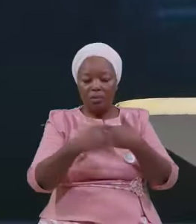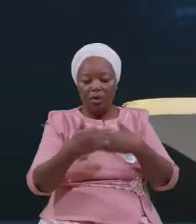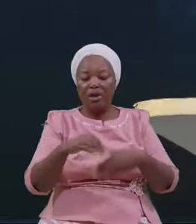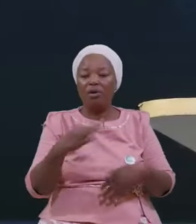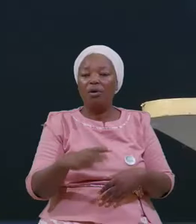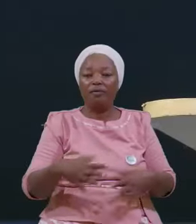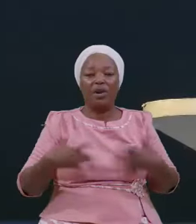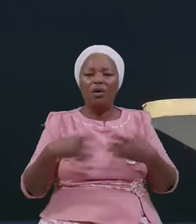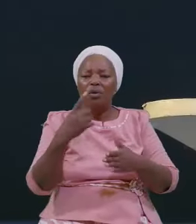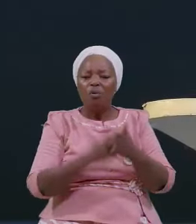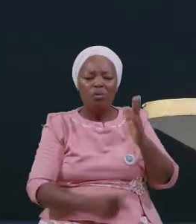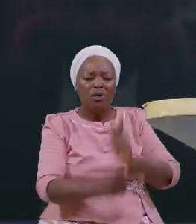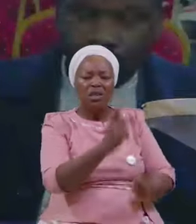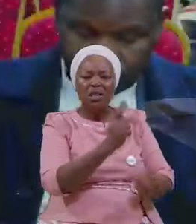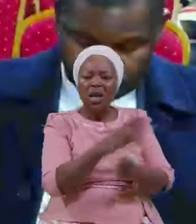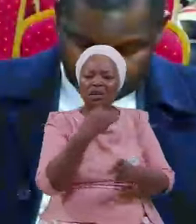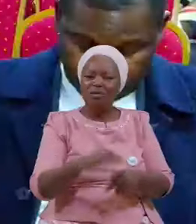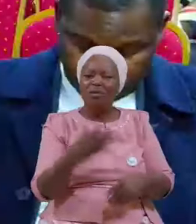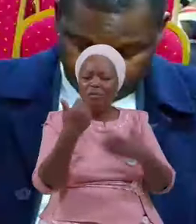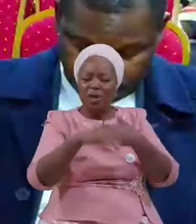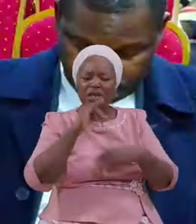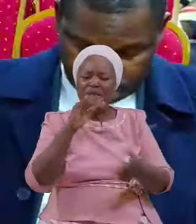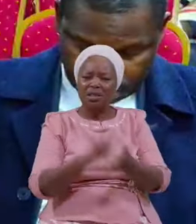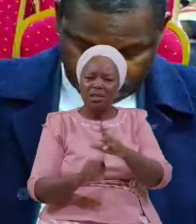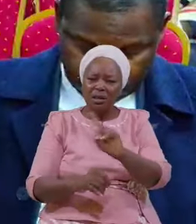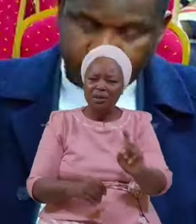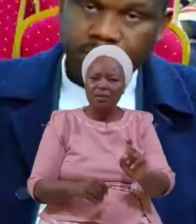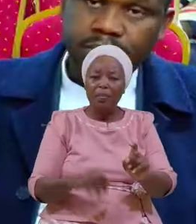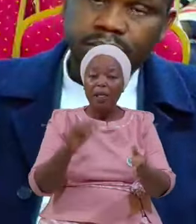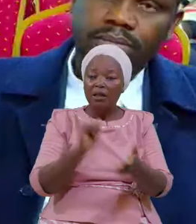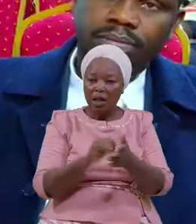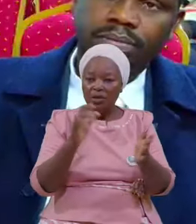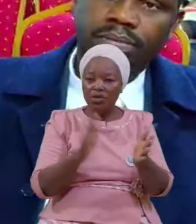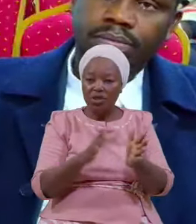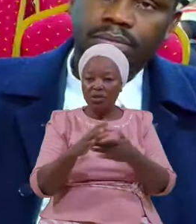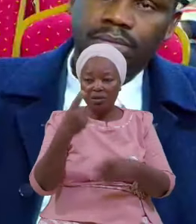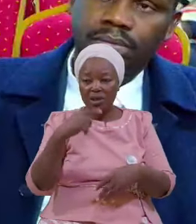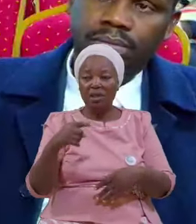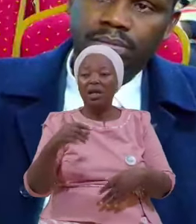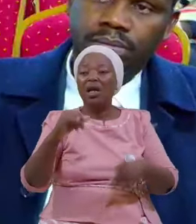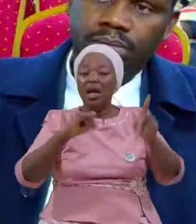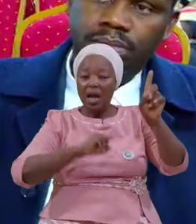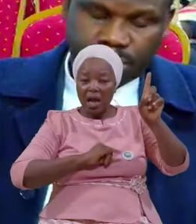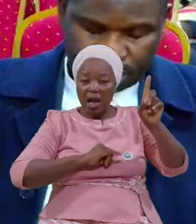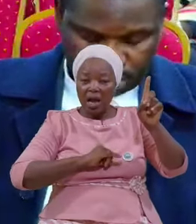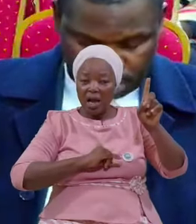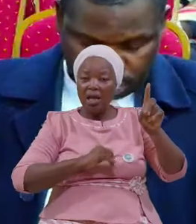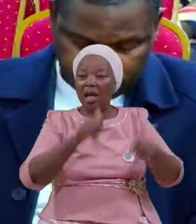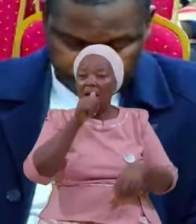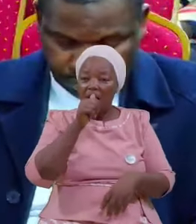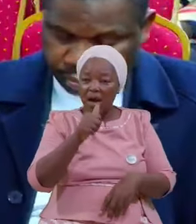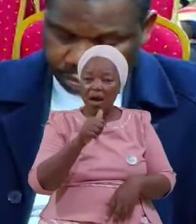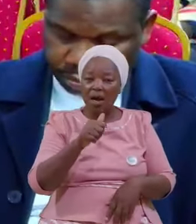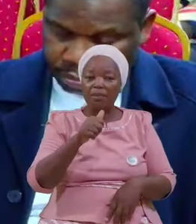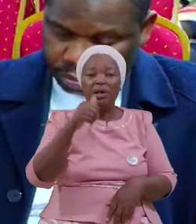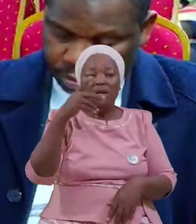of bread is that? That Jesus said, I am the bread